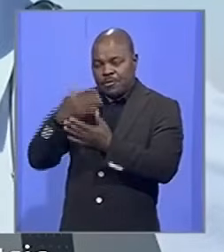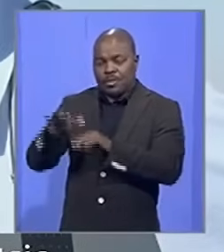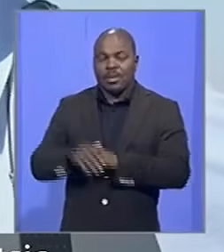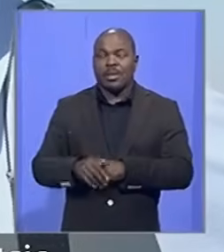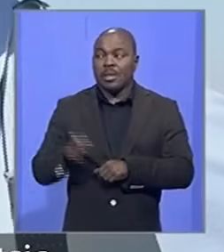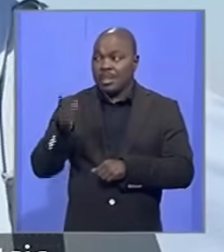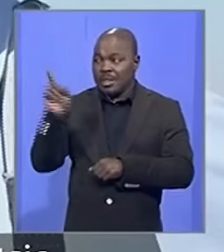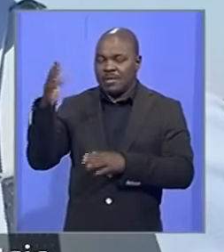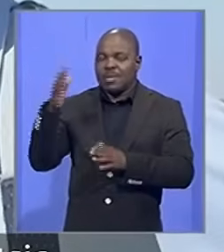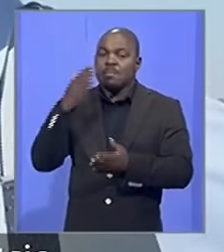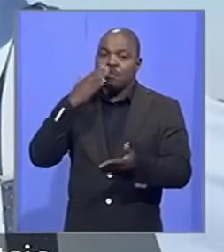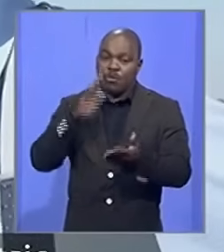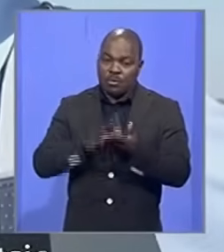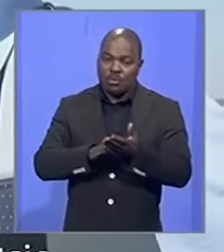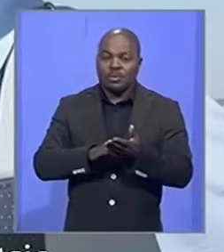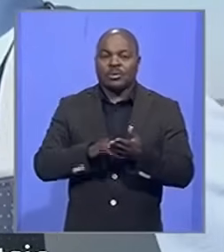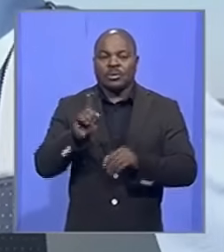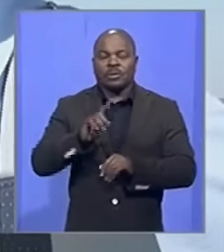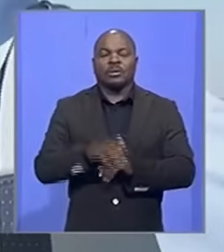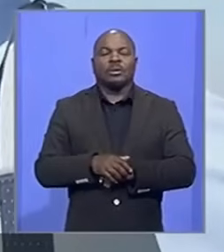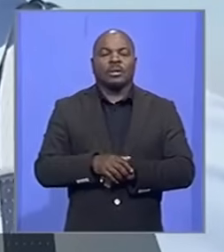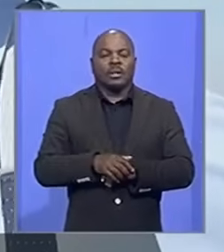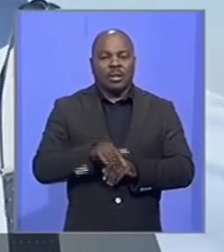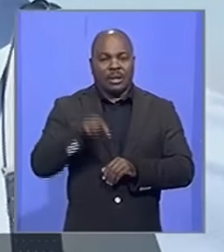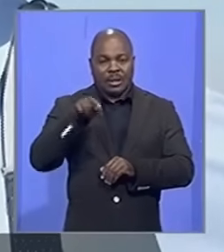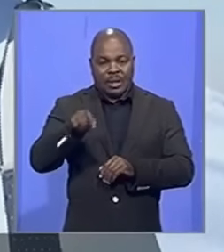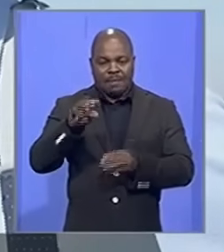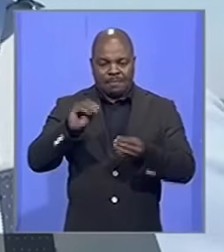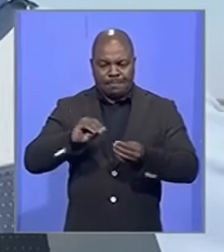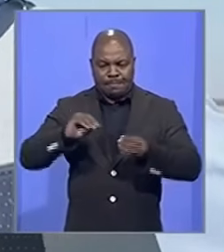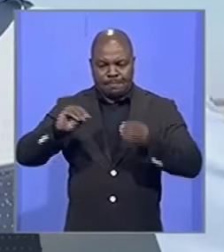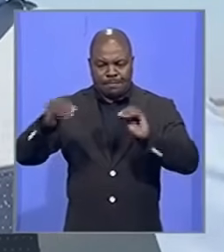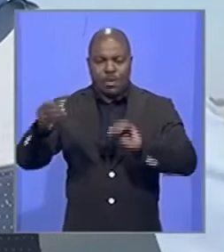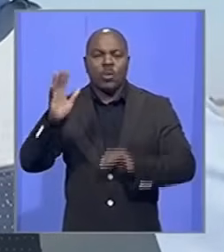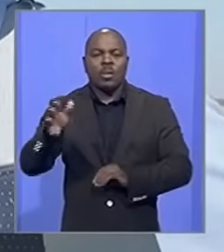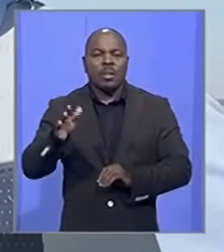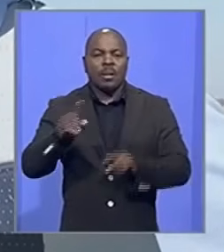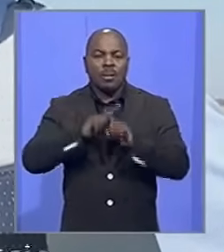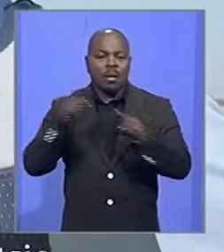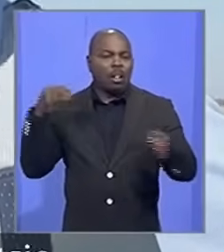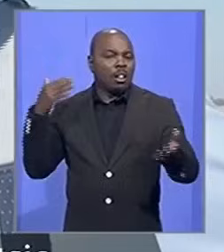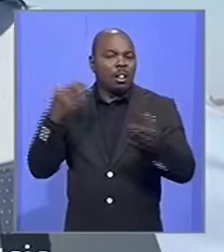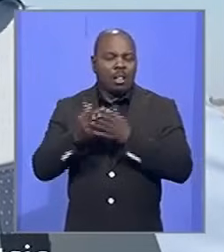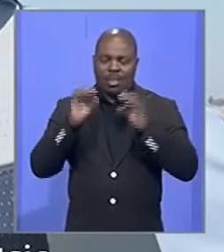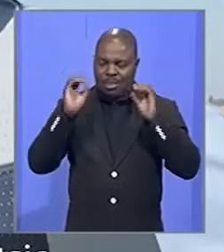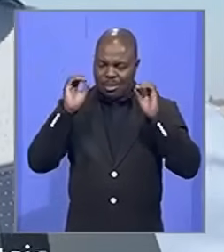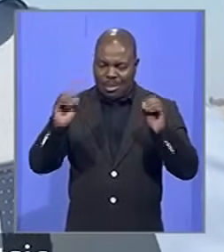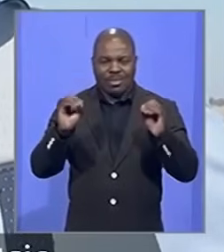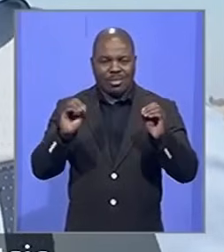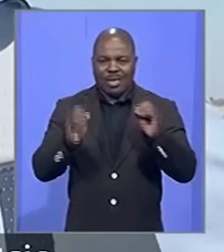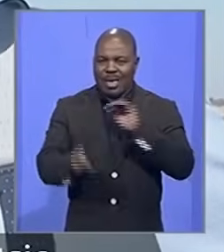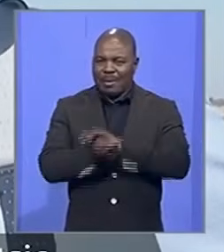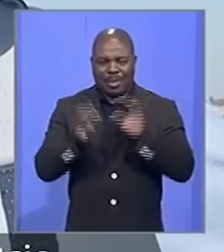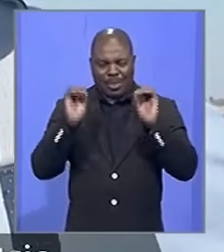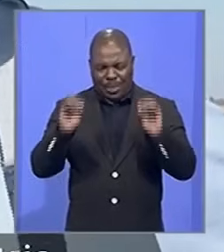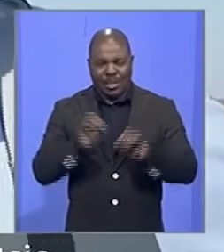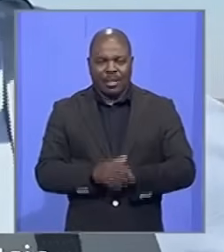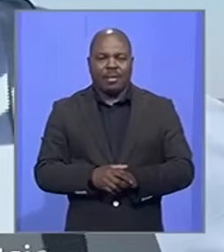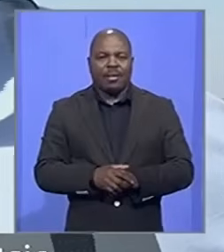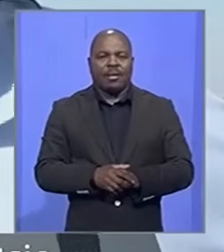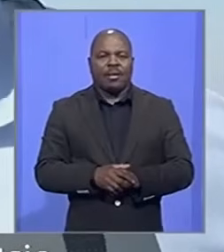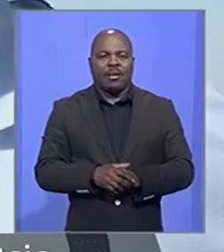us hand and mouth that rehabilitation will be done. Up to now, nothing happened. So we